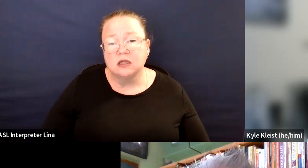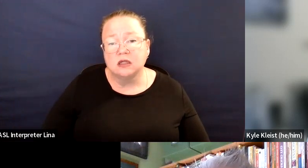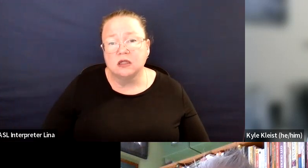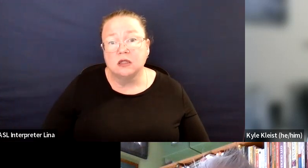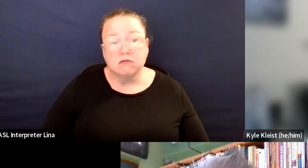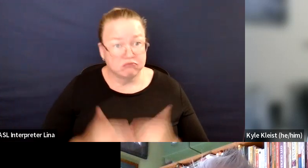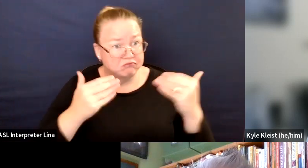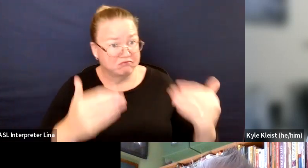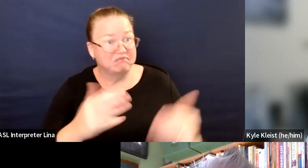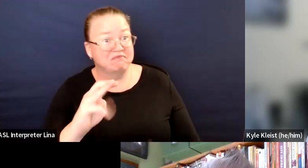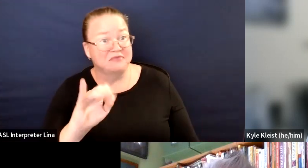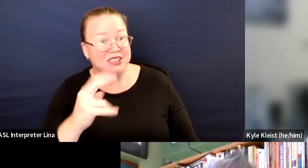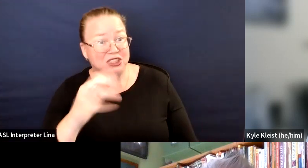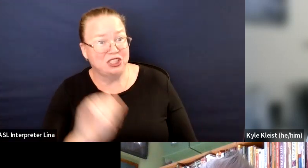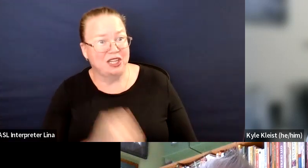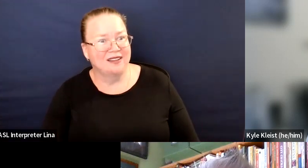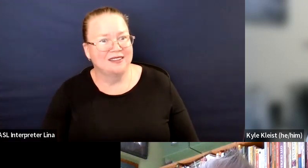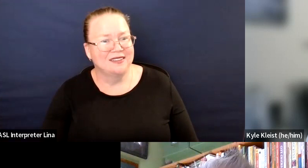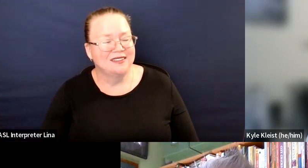Please go ahead, Manisha.